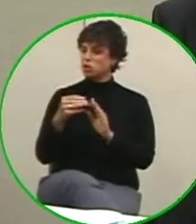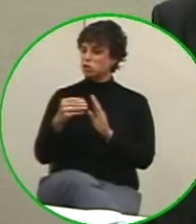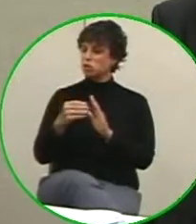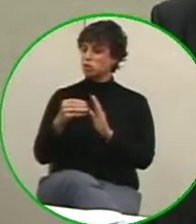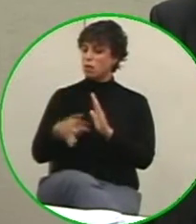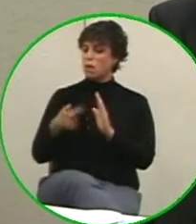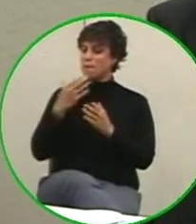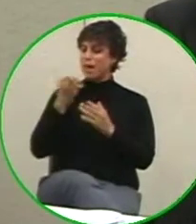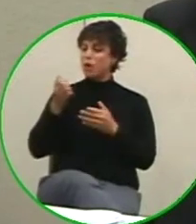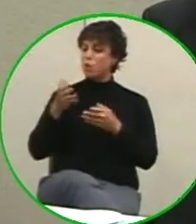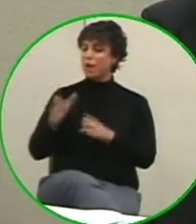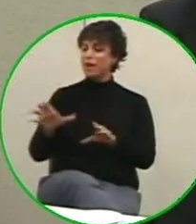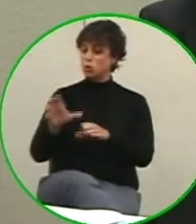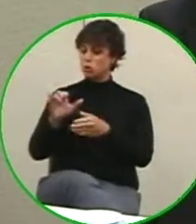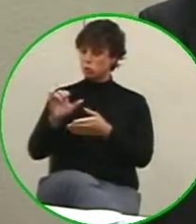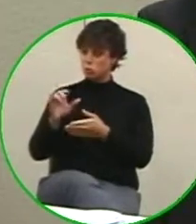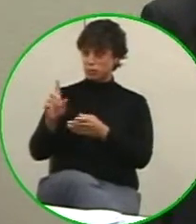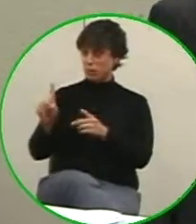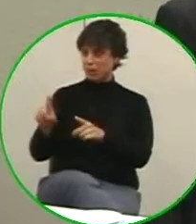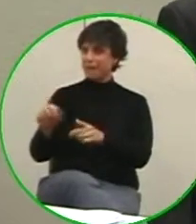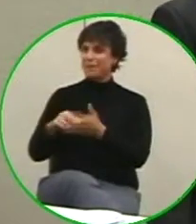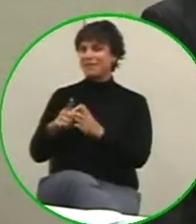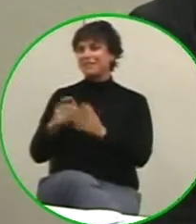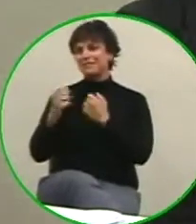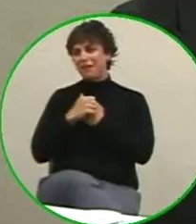do something, isn't that loving and caring and